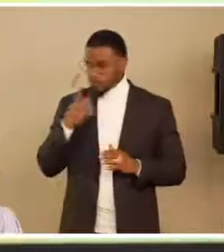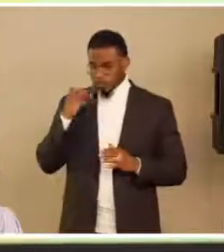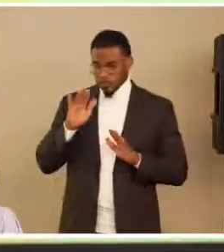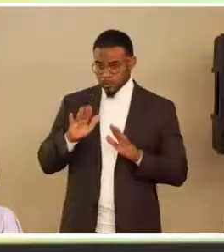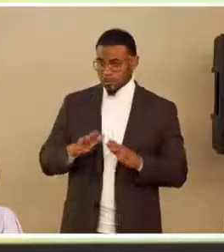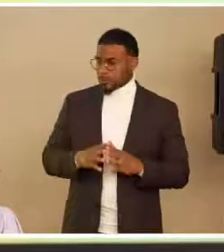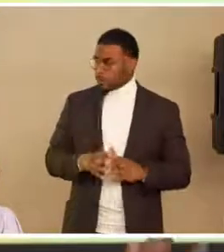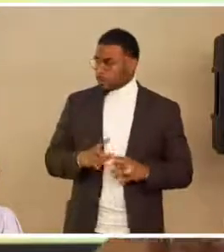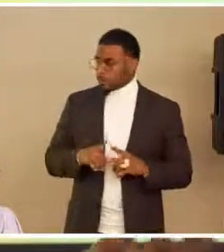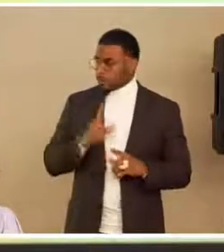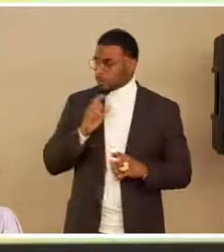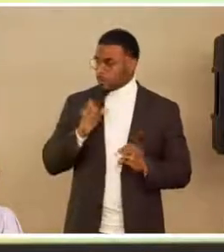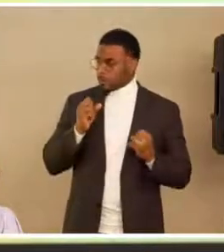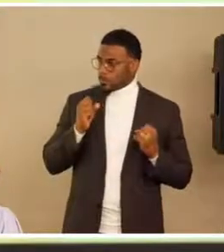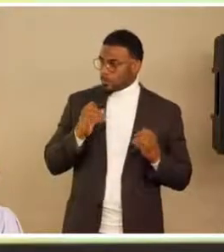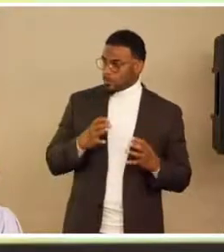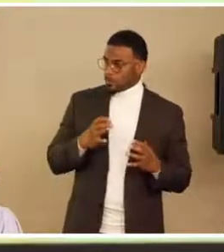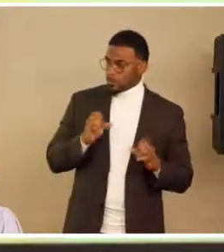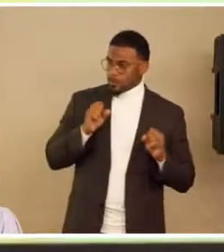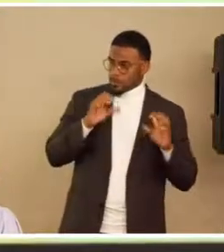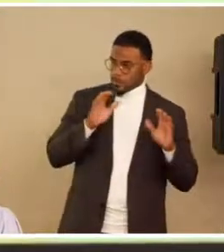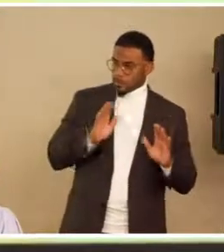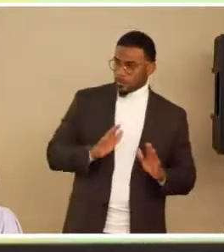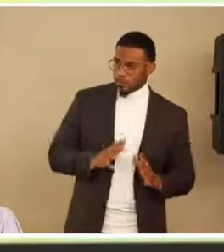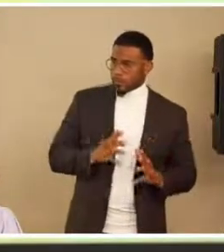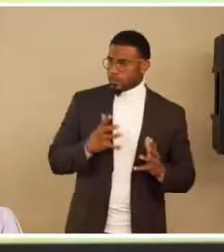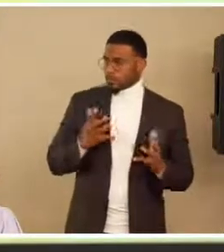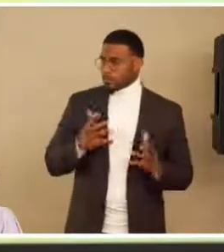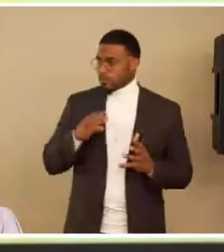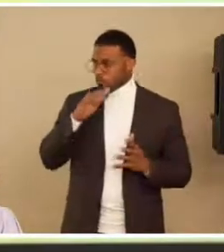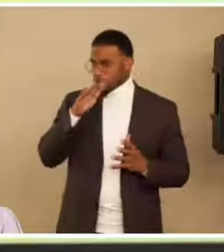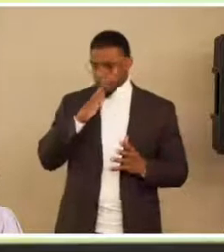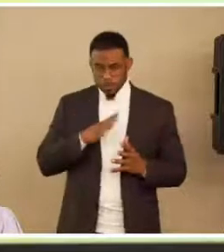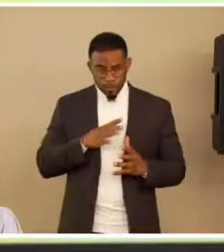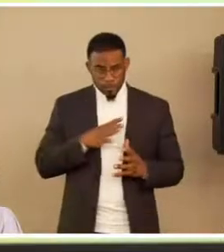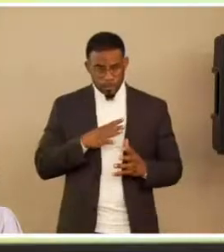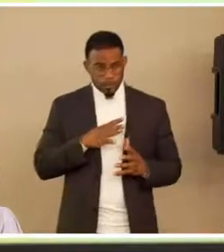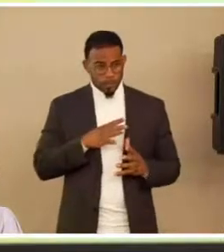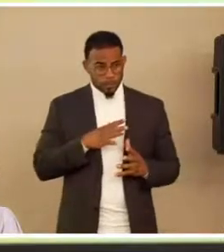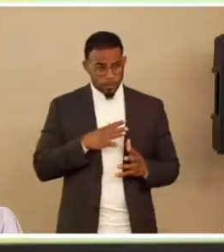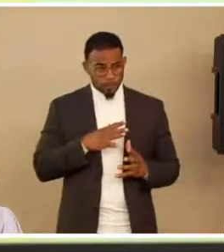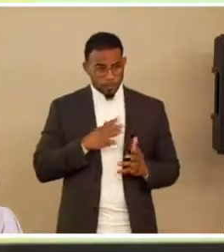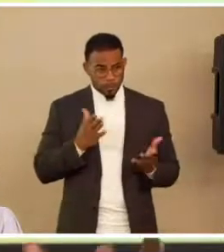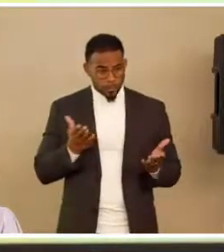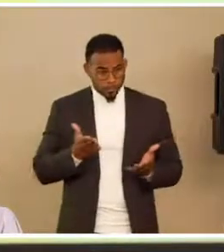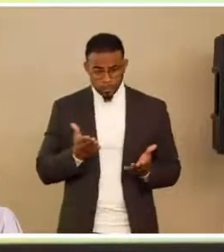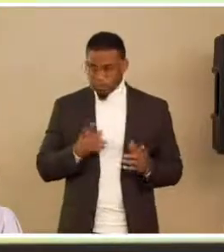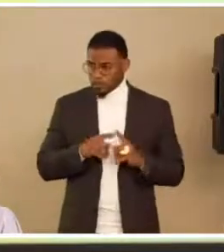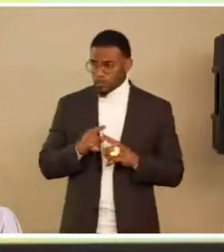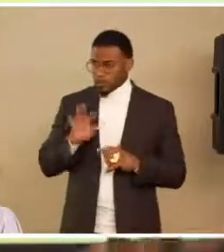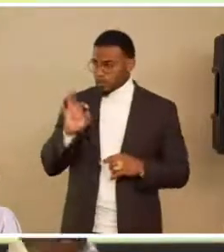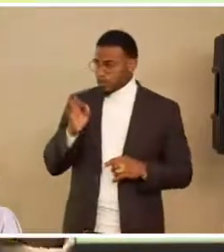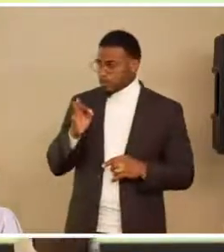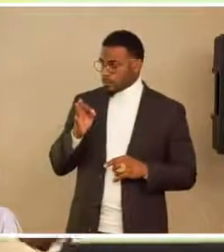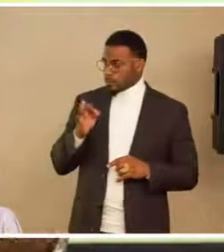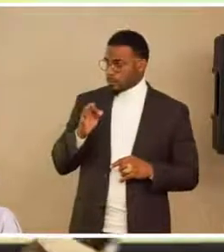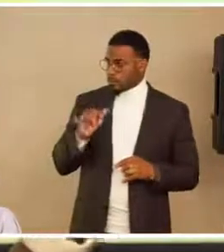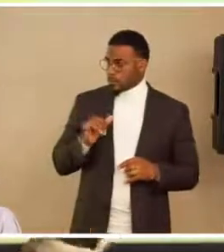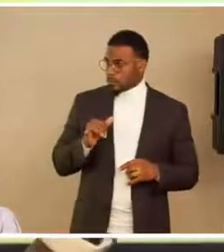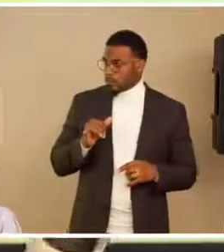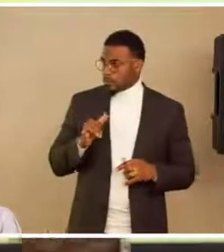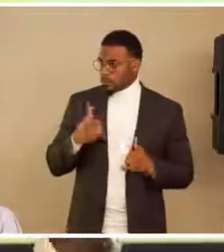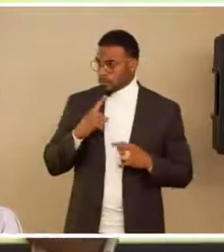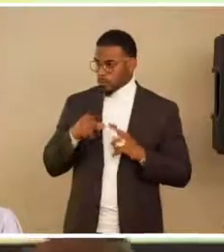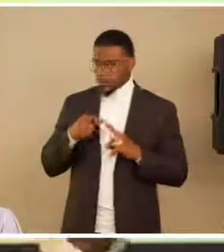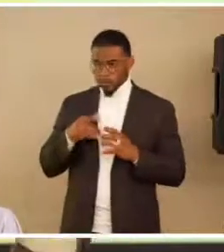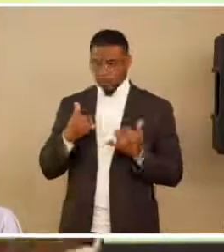think that's great. But there are so many amazing Black women here as well as France that